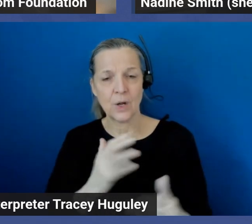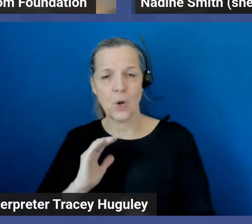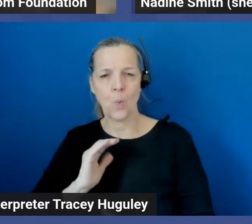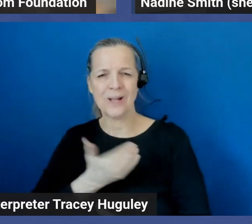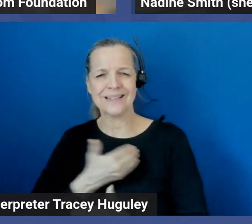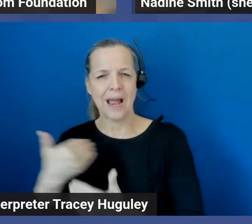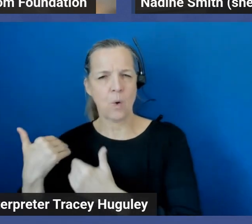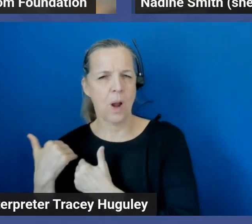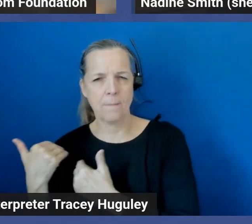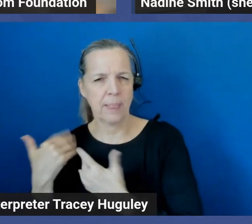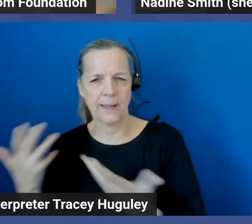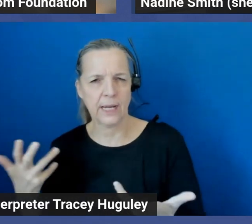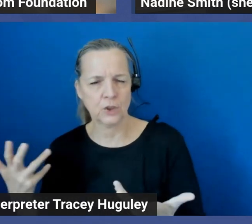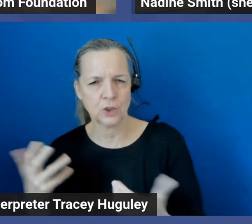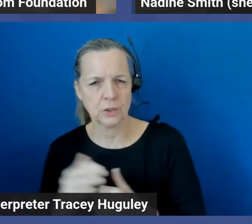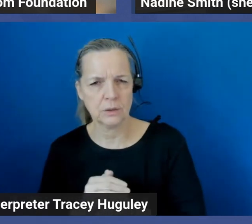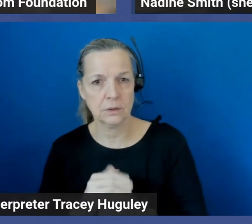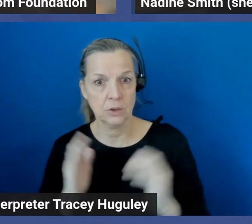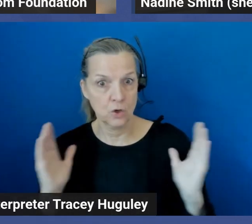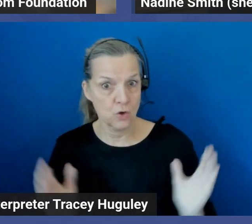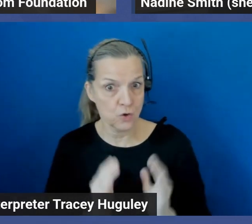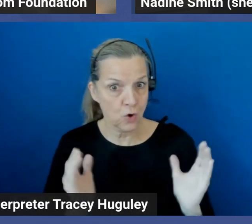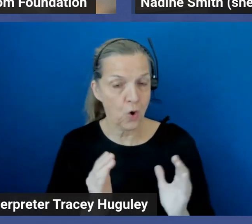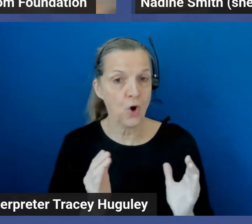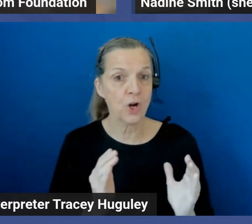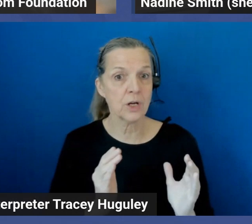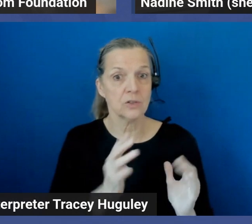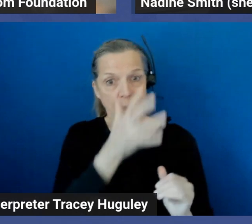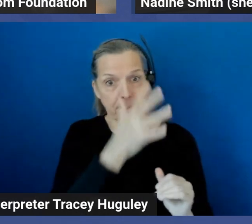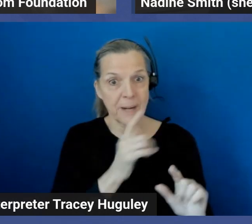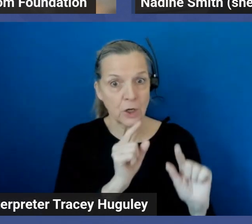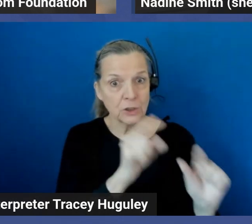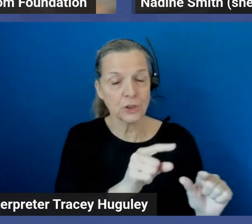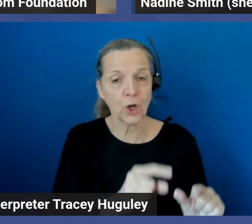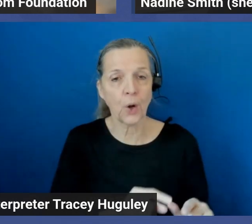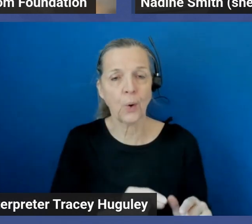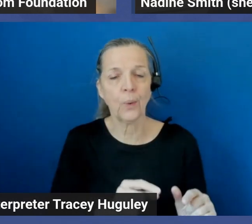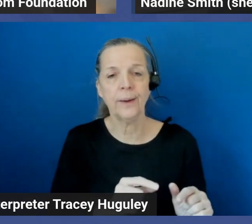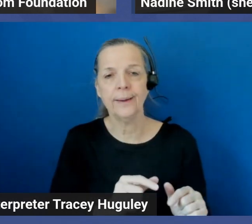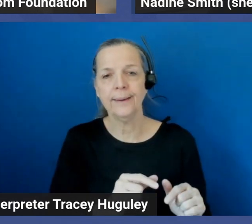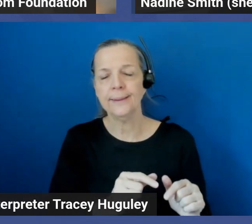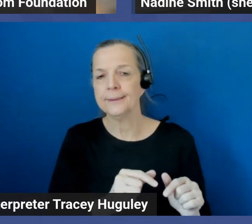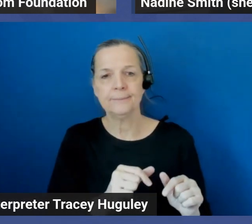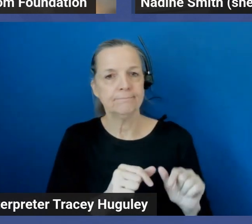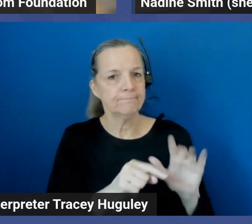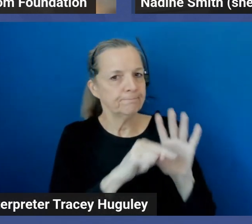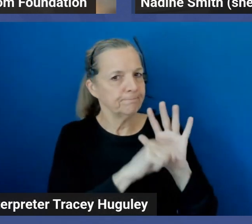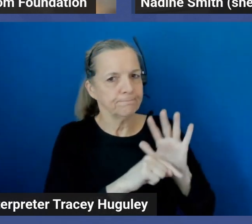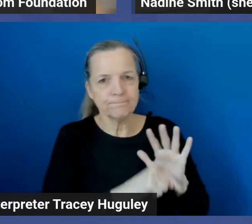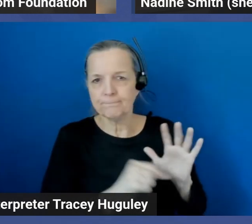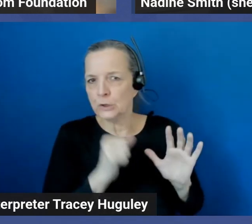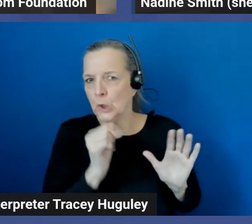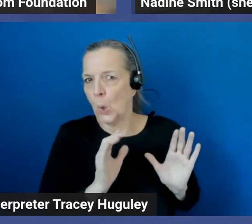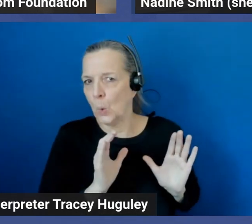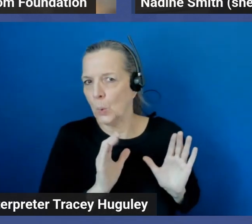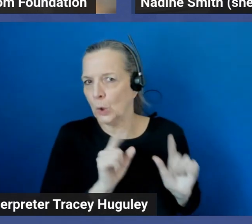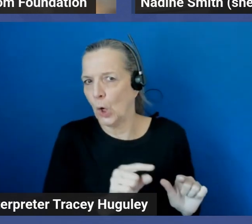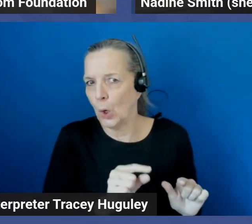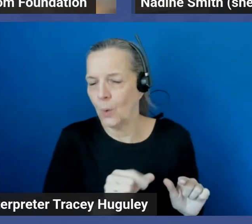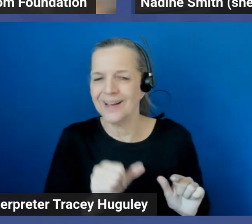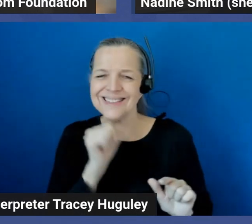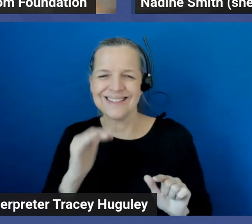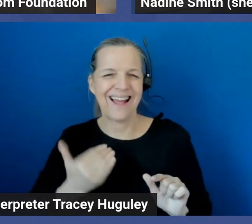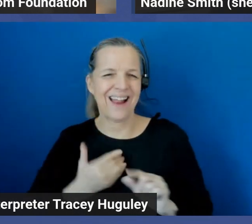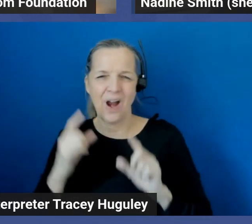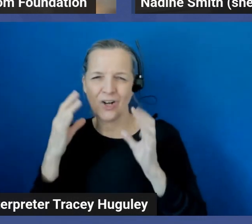obligation to encourage them to go, to discourage them from going? And our realization was that's not our decision to